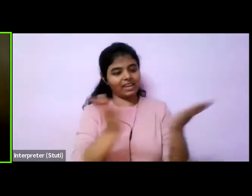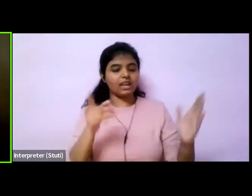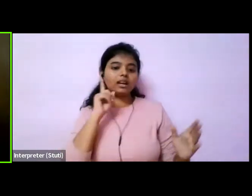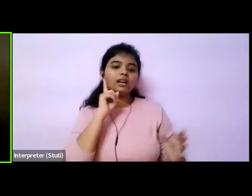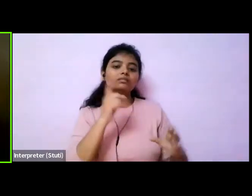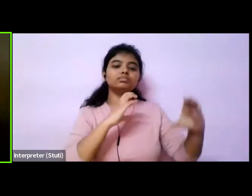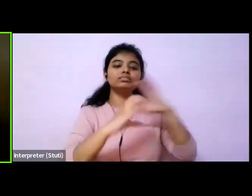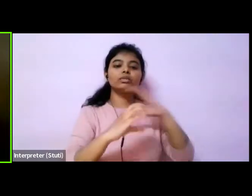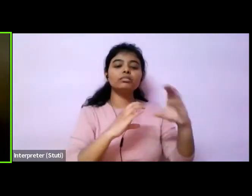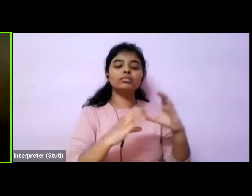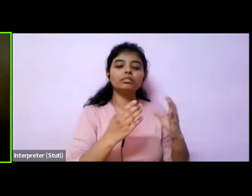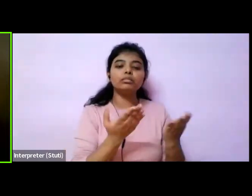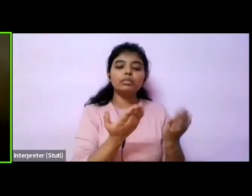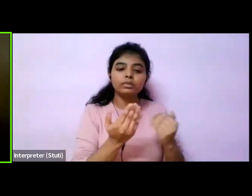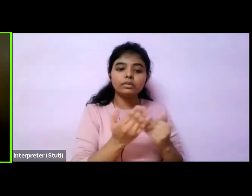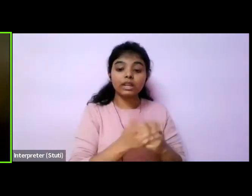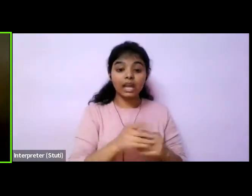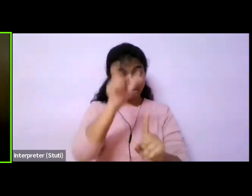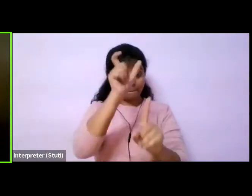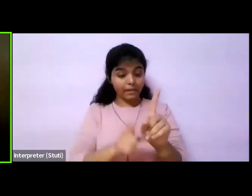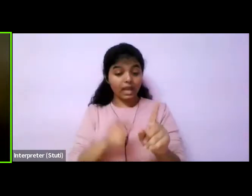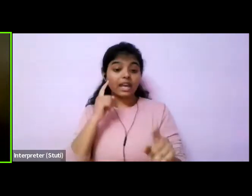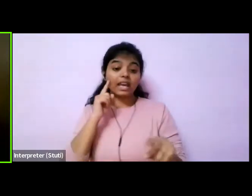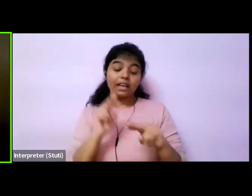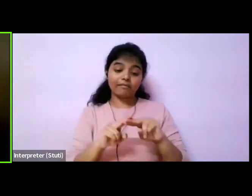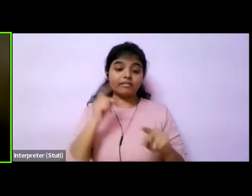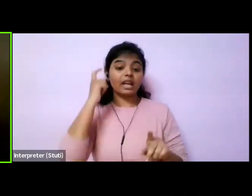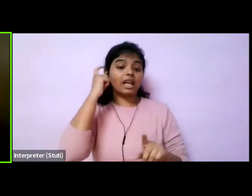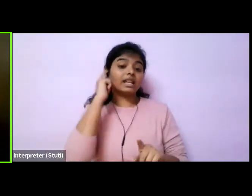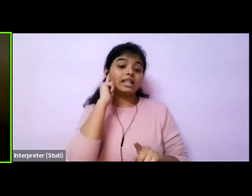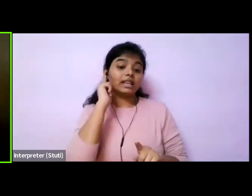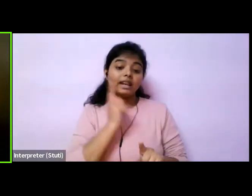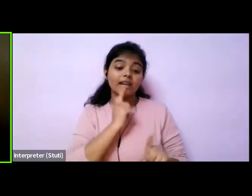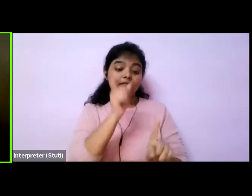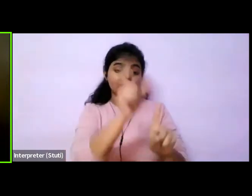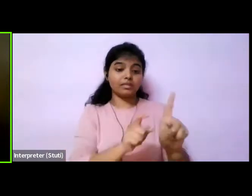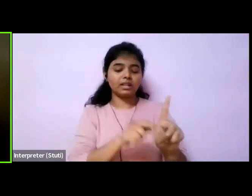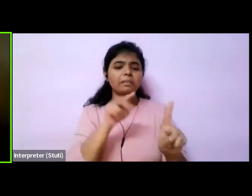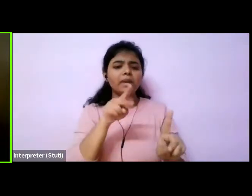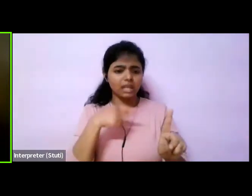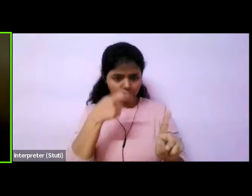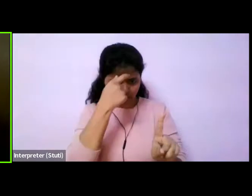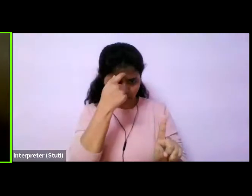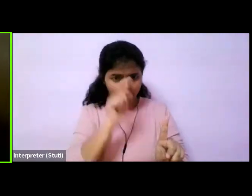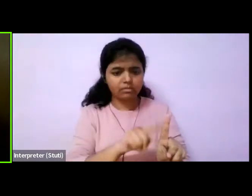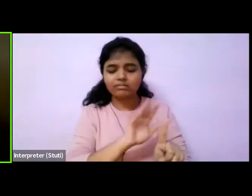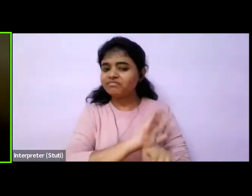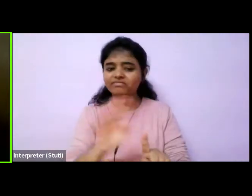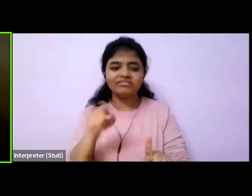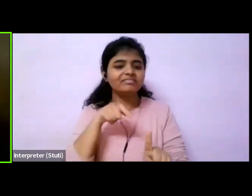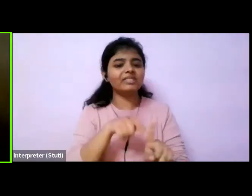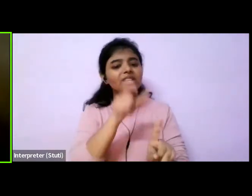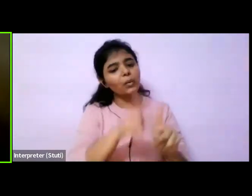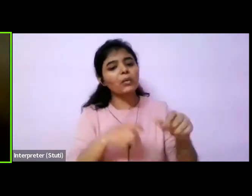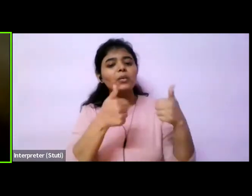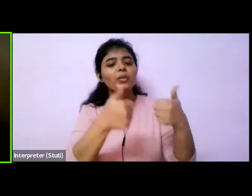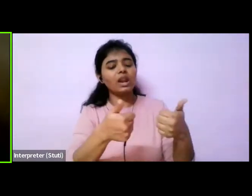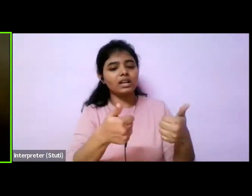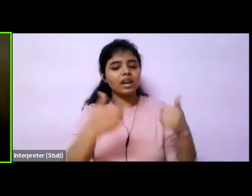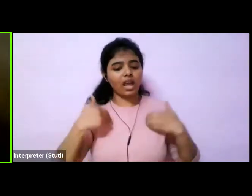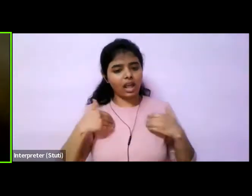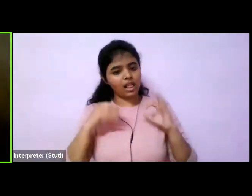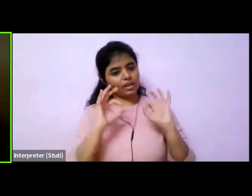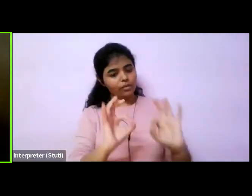not really an individual problem, they begin to critique the ableist society within which they are expected to function and to which